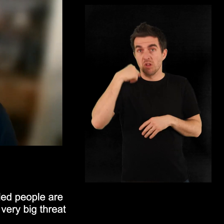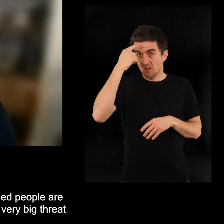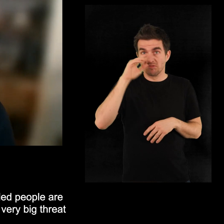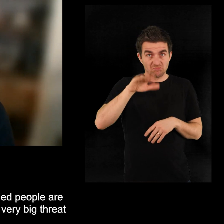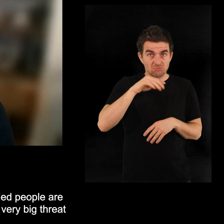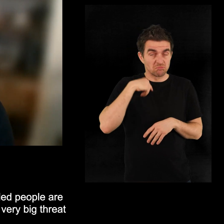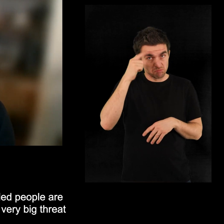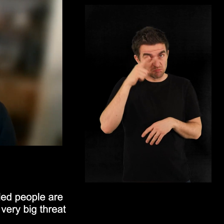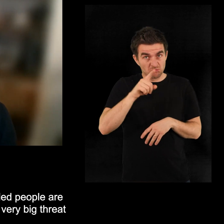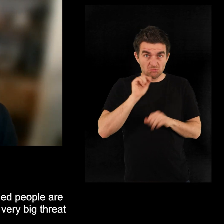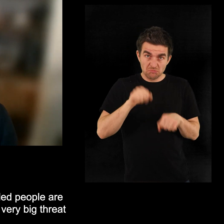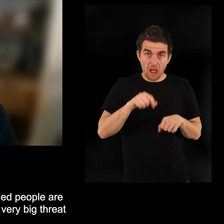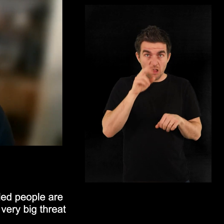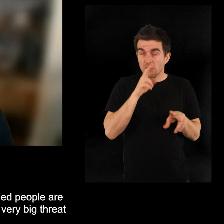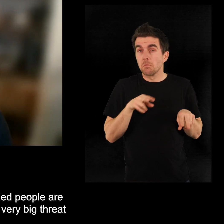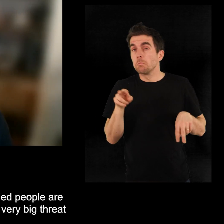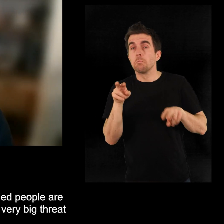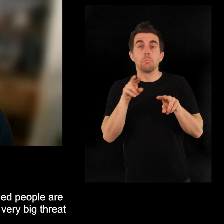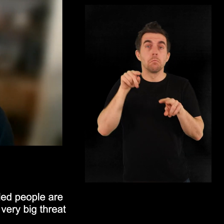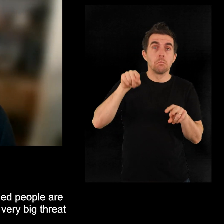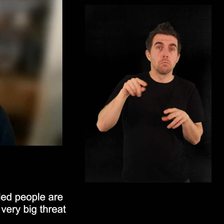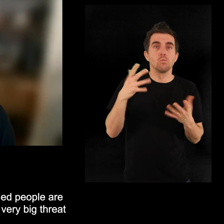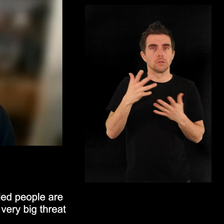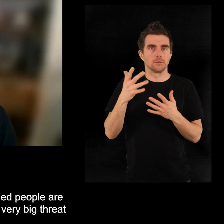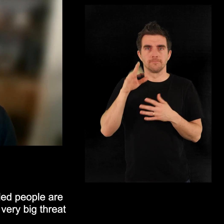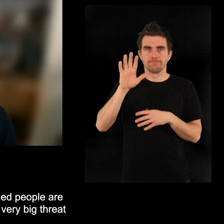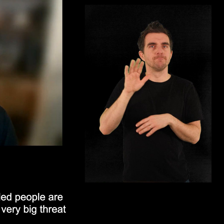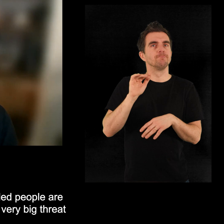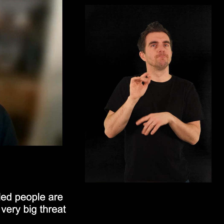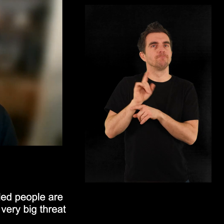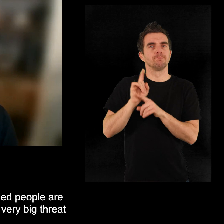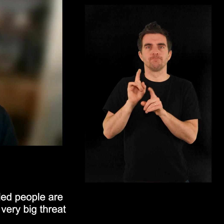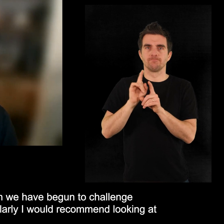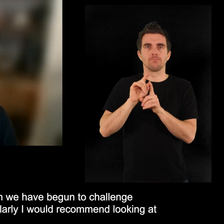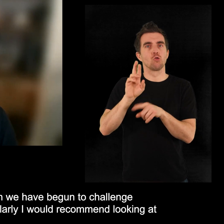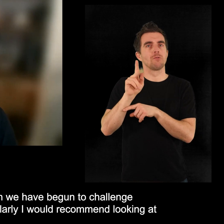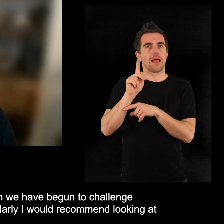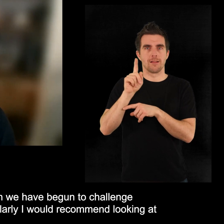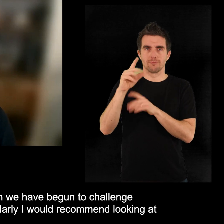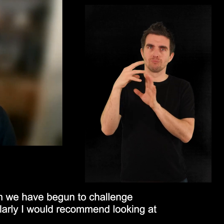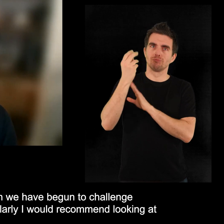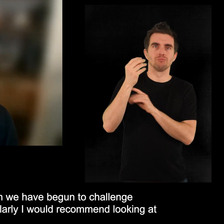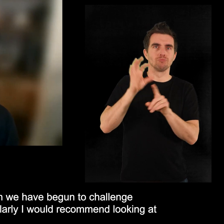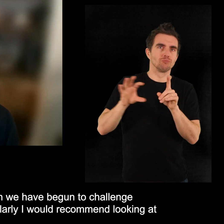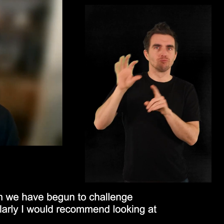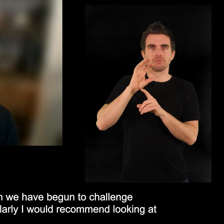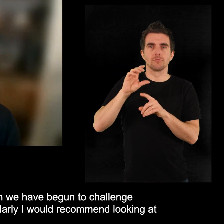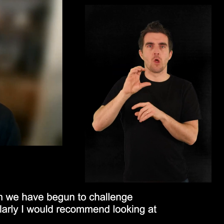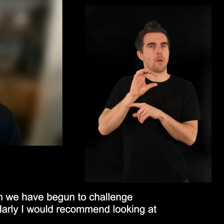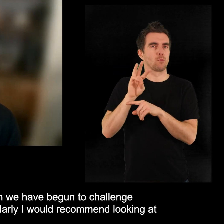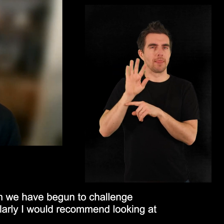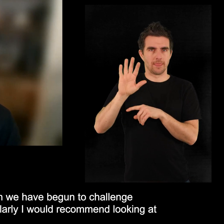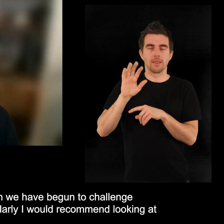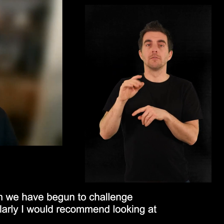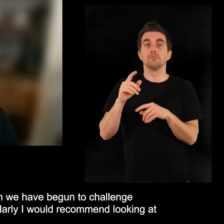that NGOs not run by disabled people are attracting all the funding is a very big threat and a continuing one, though we've begun